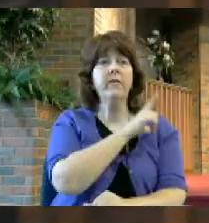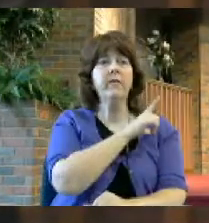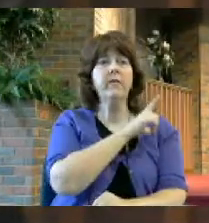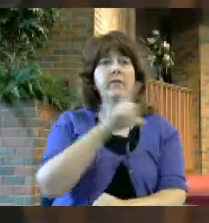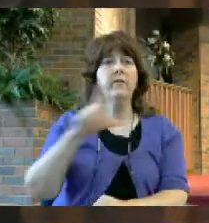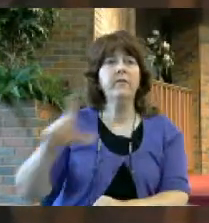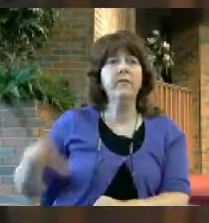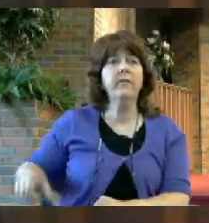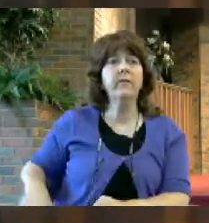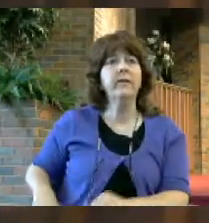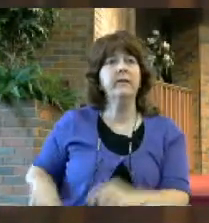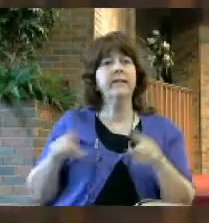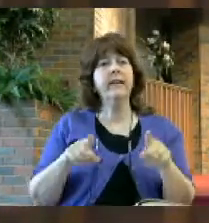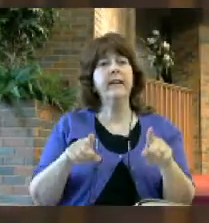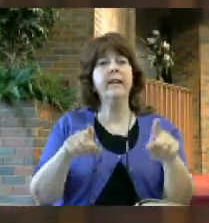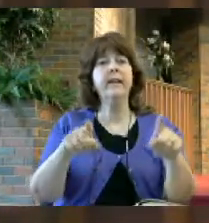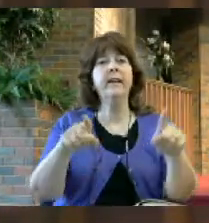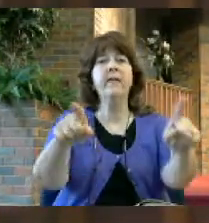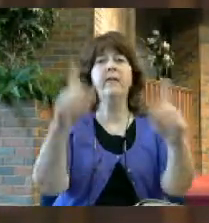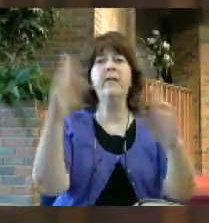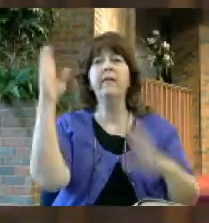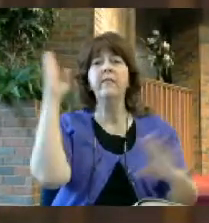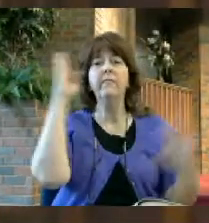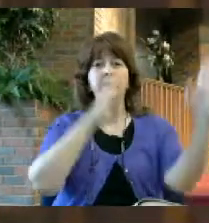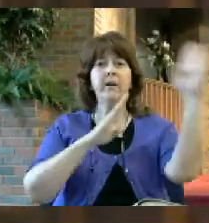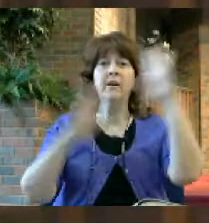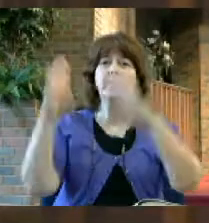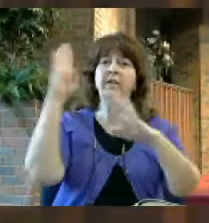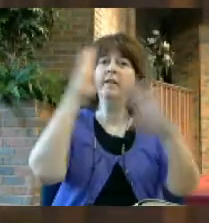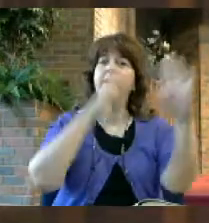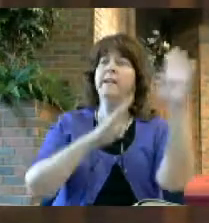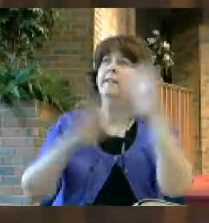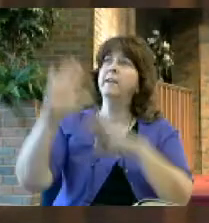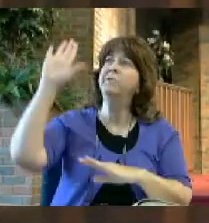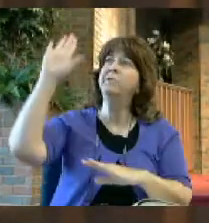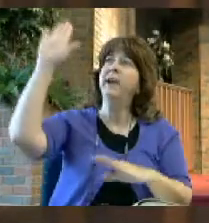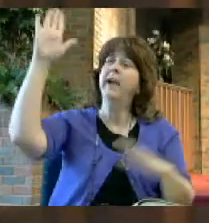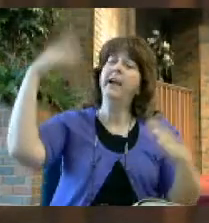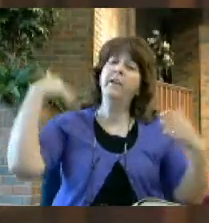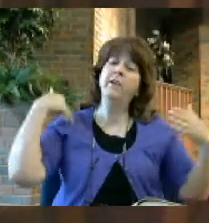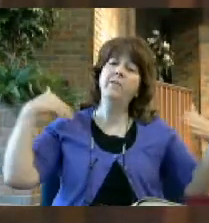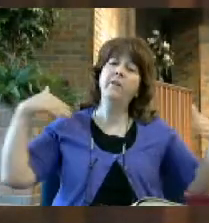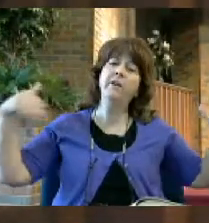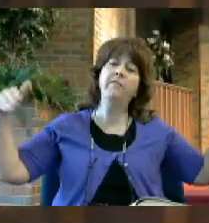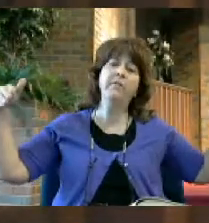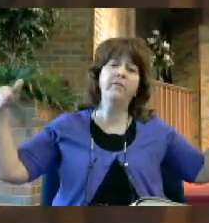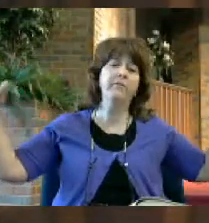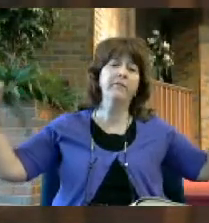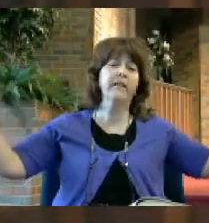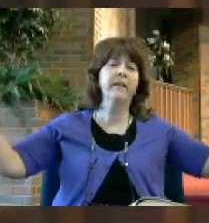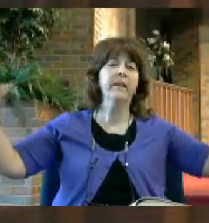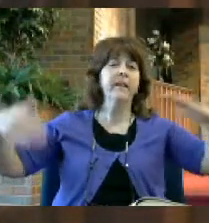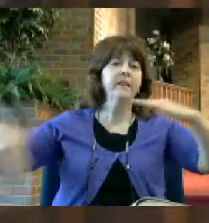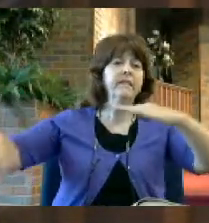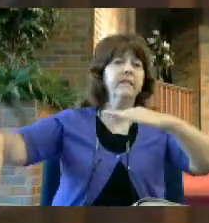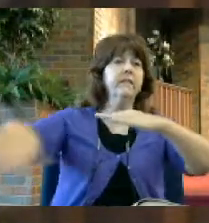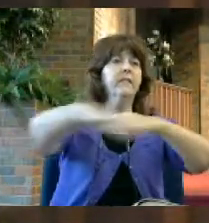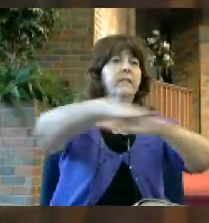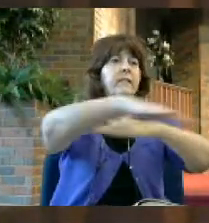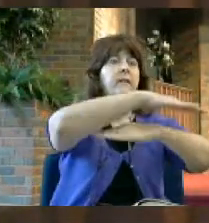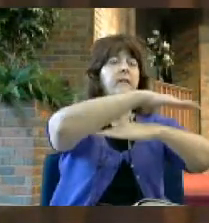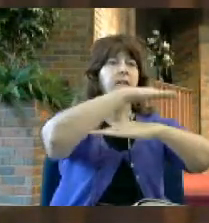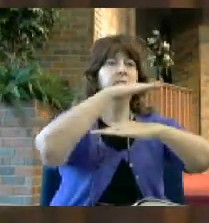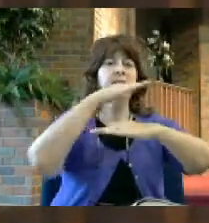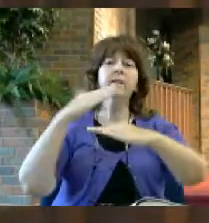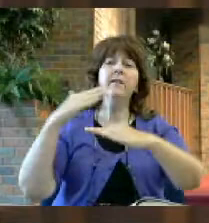Lord. In the day of trouble, beneath the shadow of your wings, hide